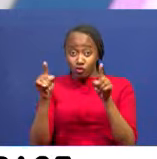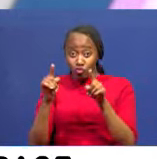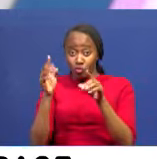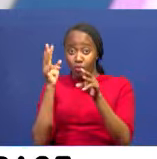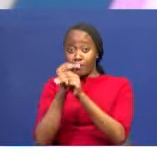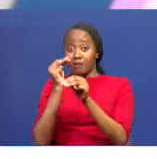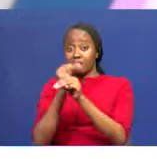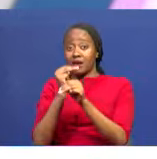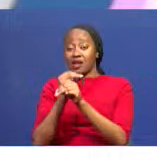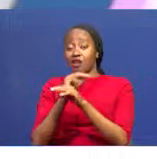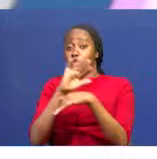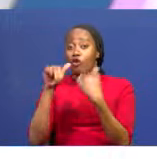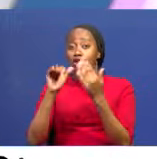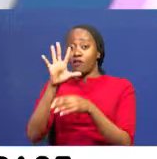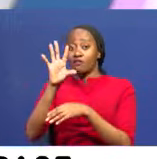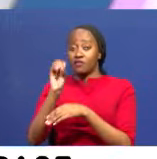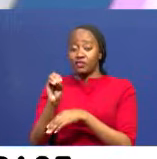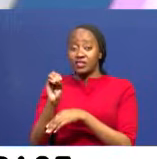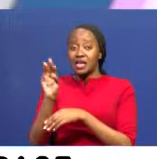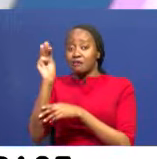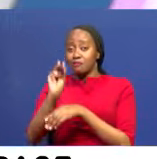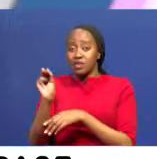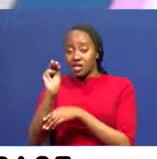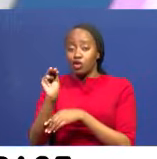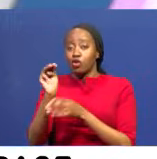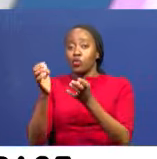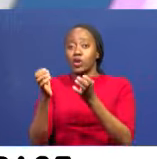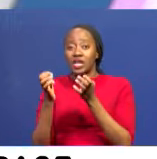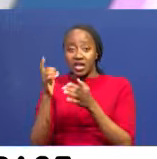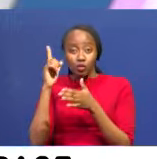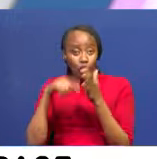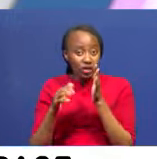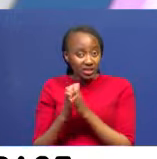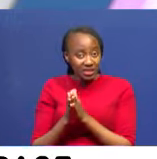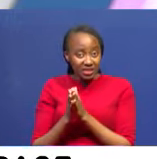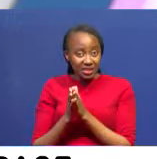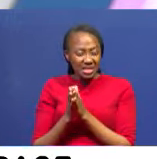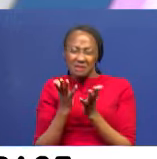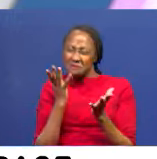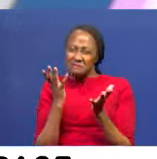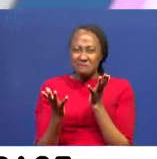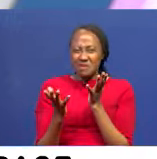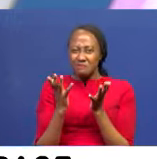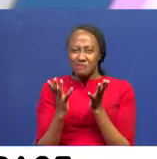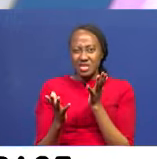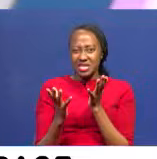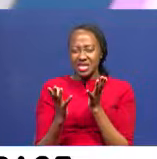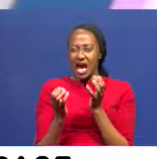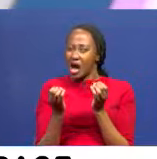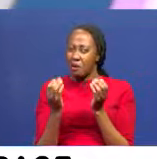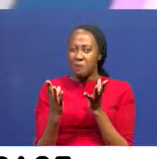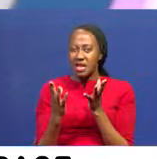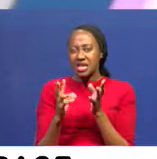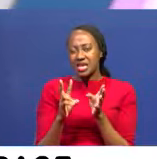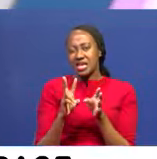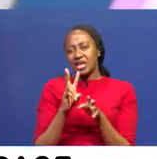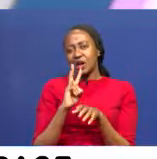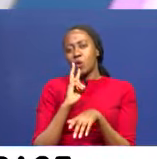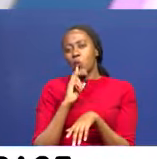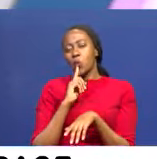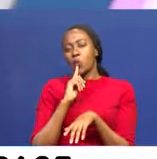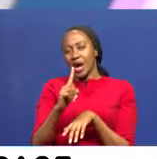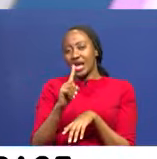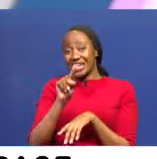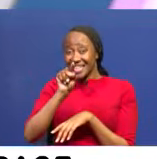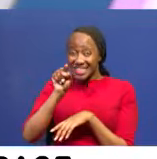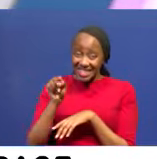our population at 50 million, I believe that we should be at a number of about